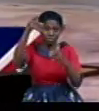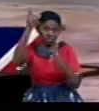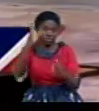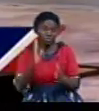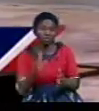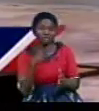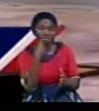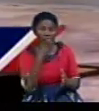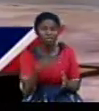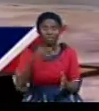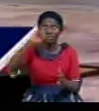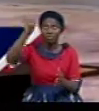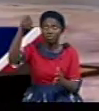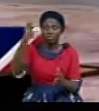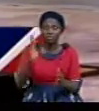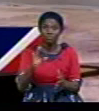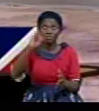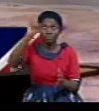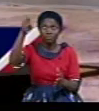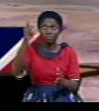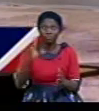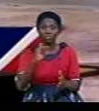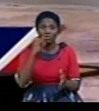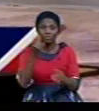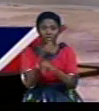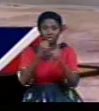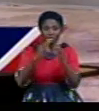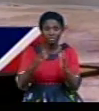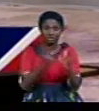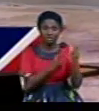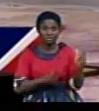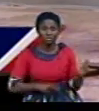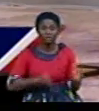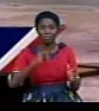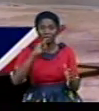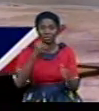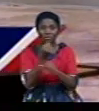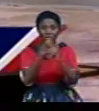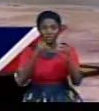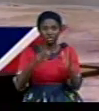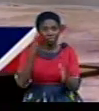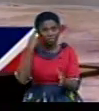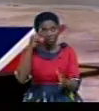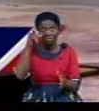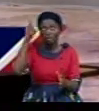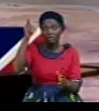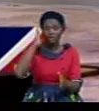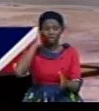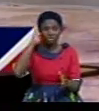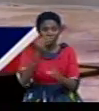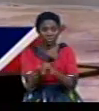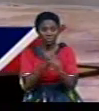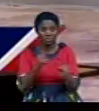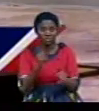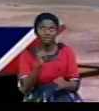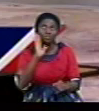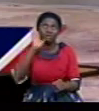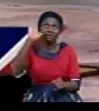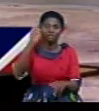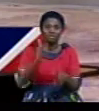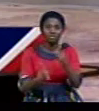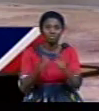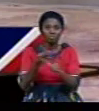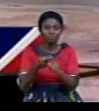is the savior the Lord is Savior for he shall save his people from